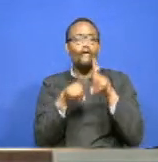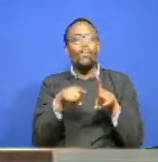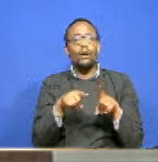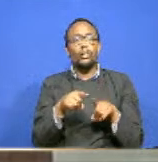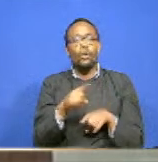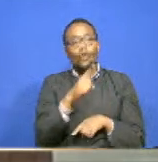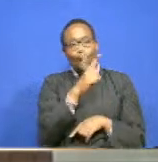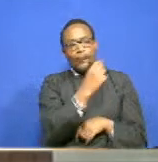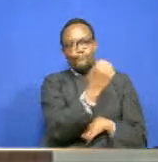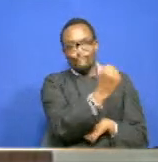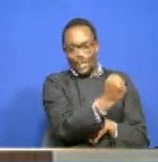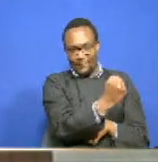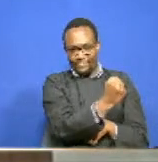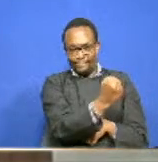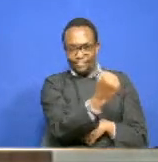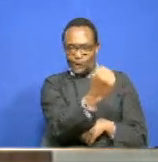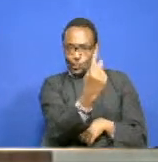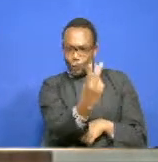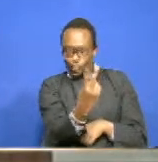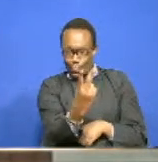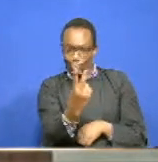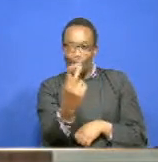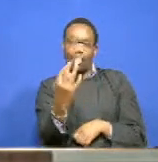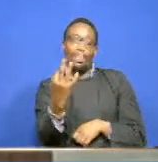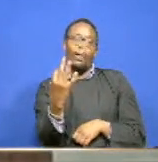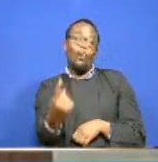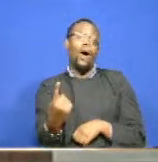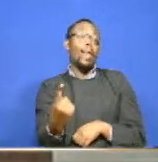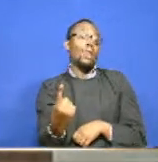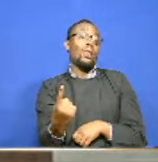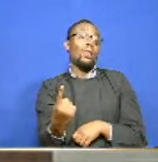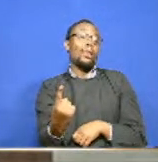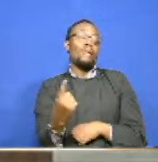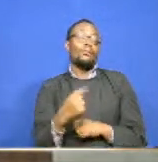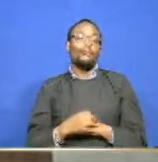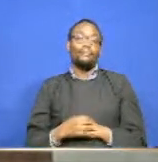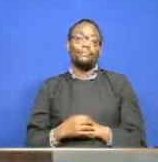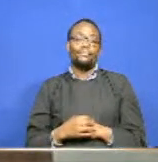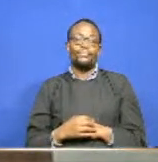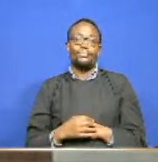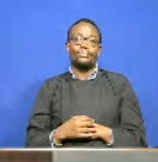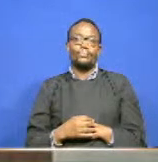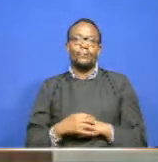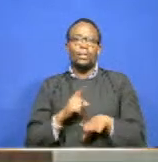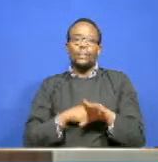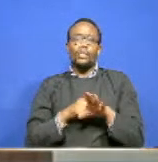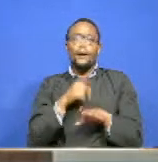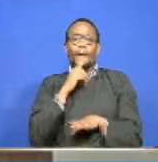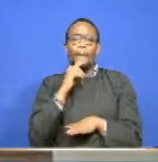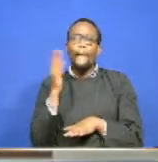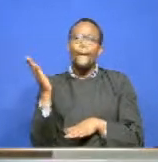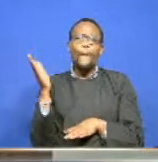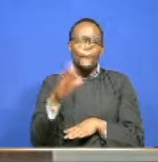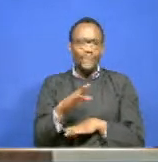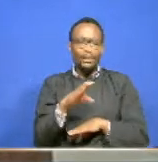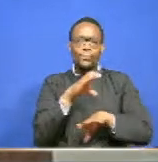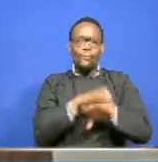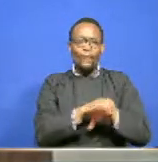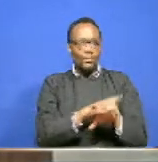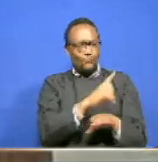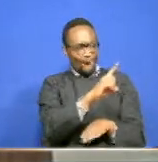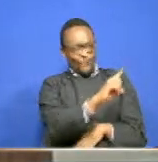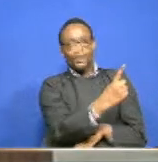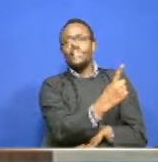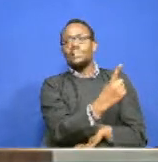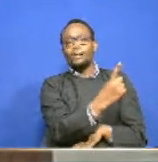One receiving 5 talents, another received 2, and another received 1. When the ruler returned, he finds the first